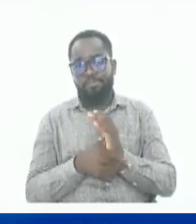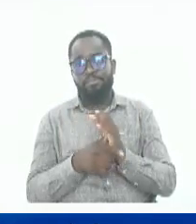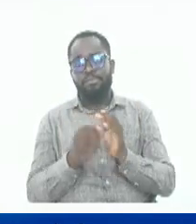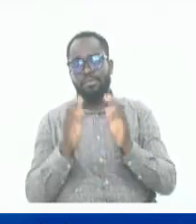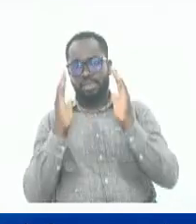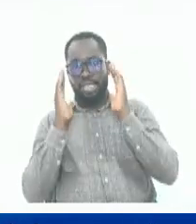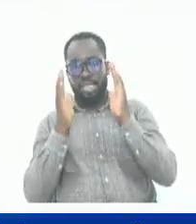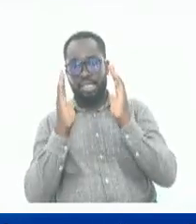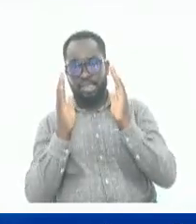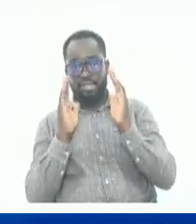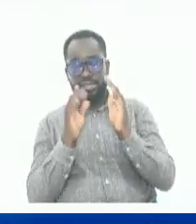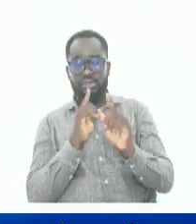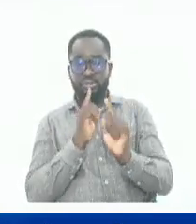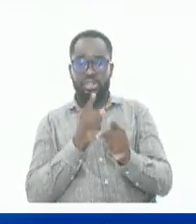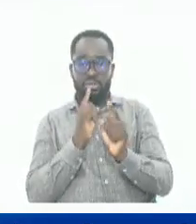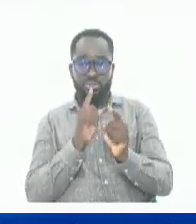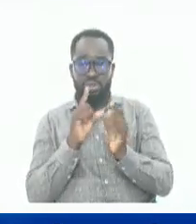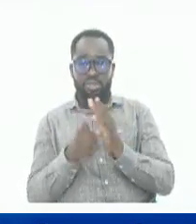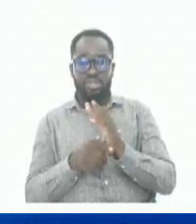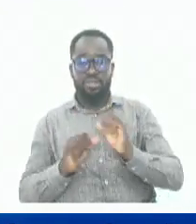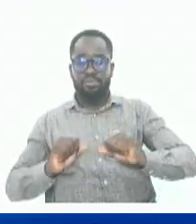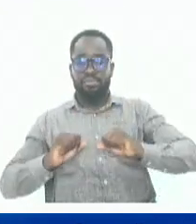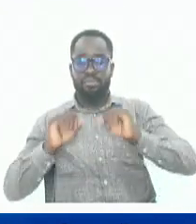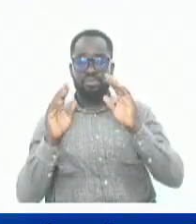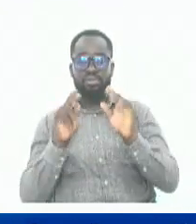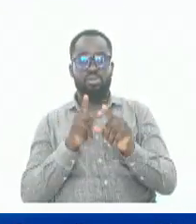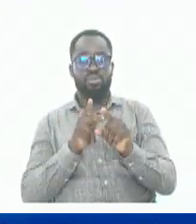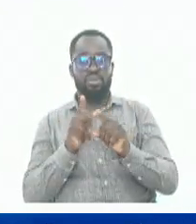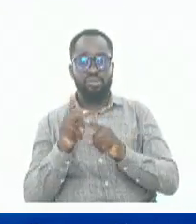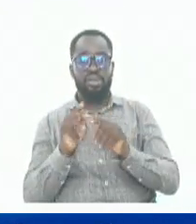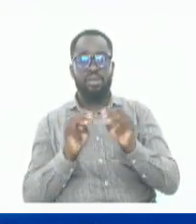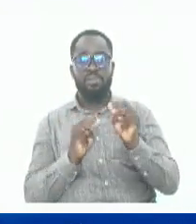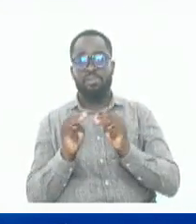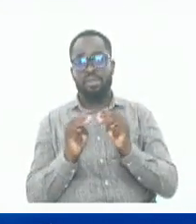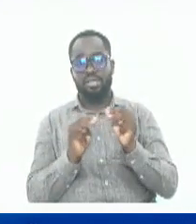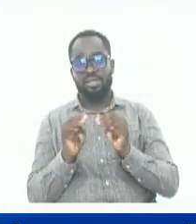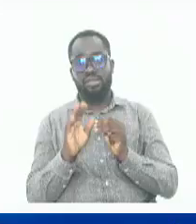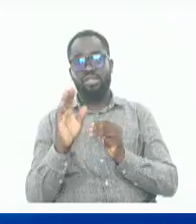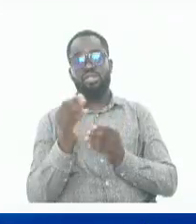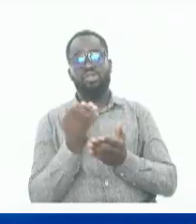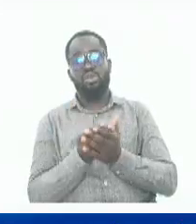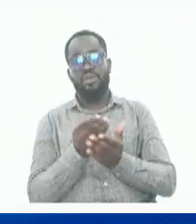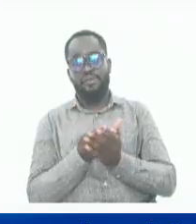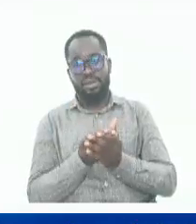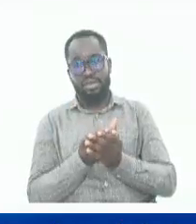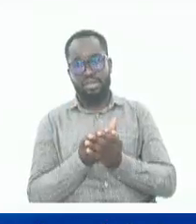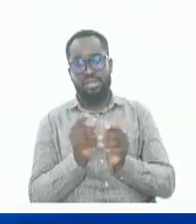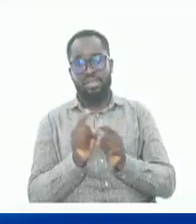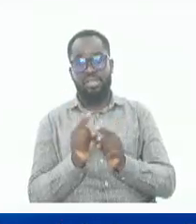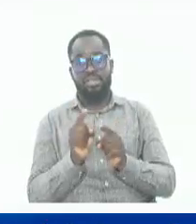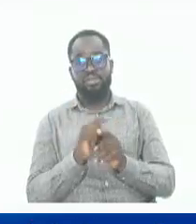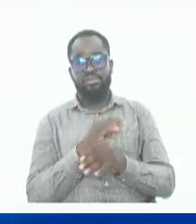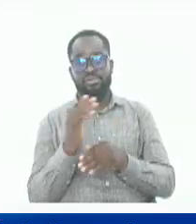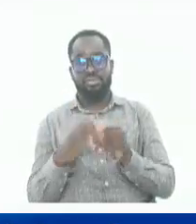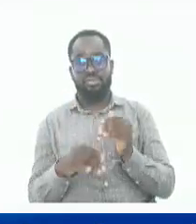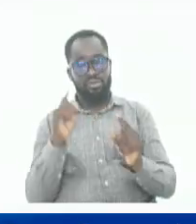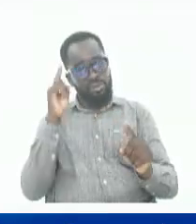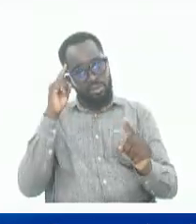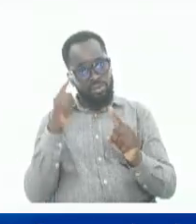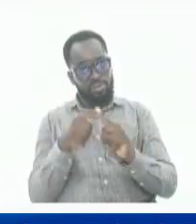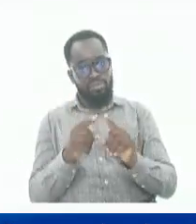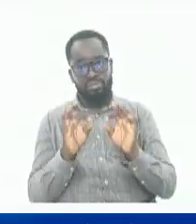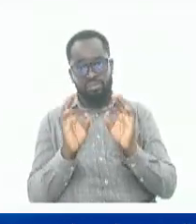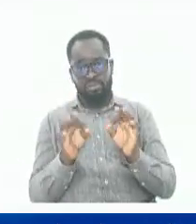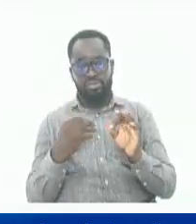attentive, responsive, and dedicated to professionally managing your fund so as to fulfill its objectives.